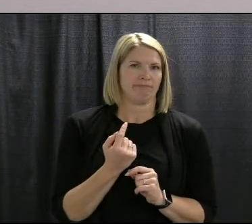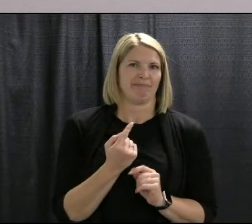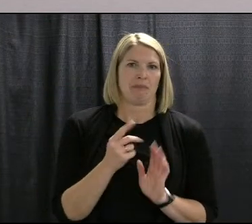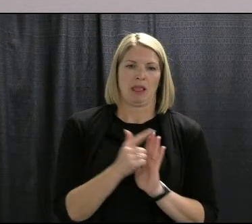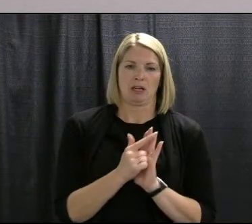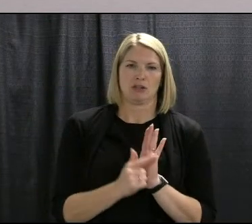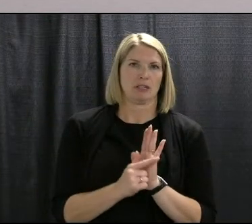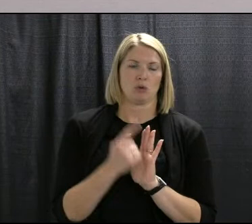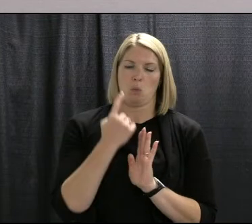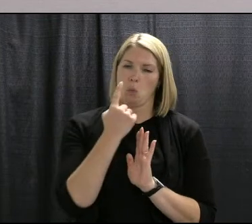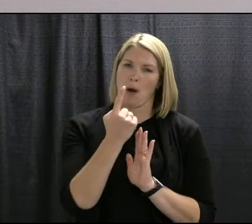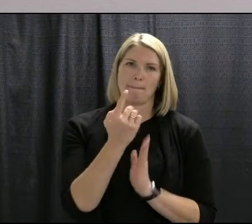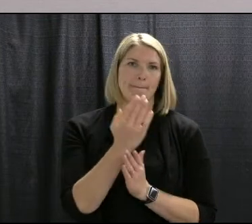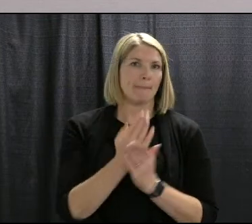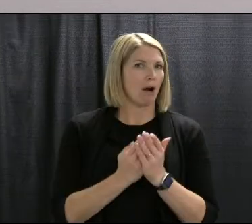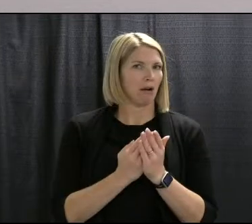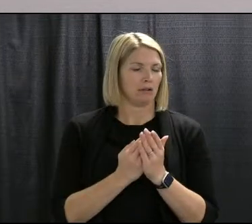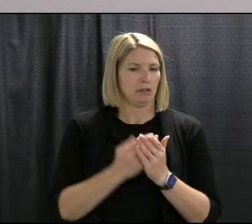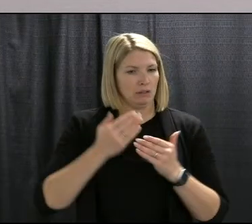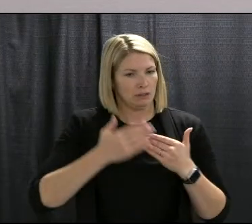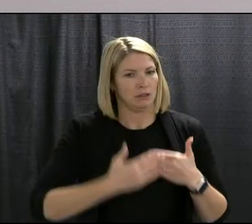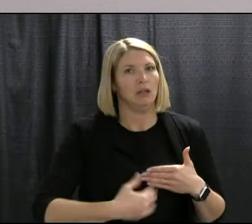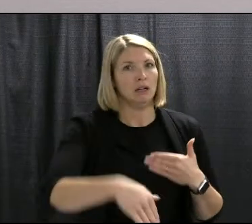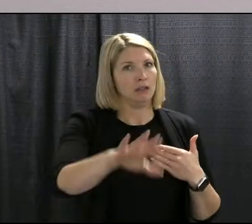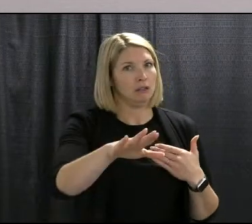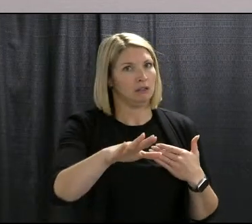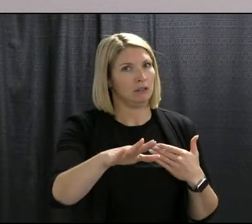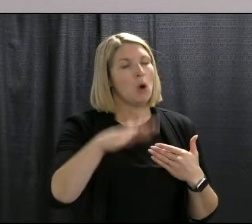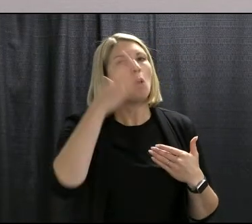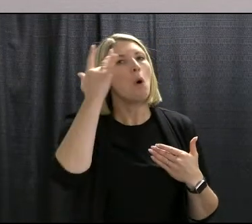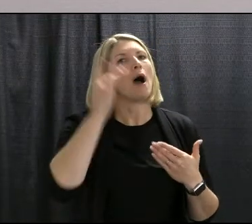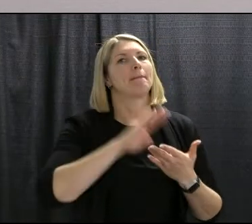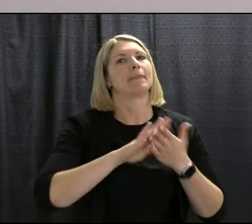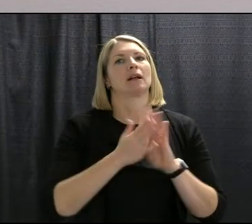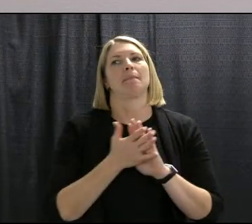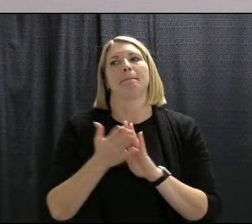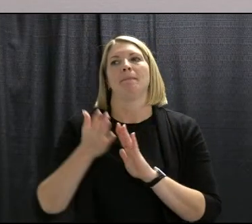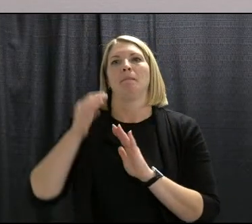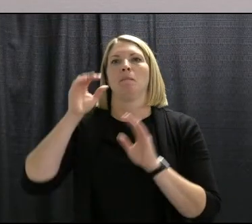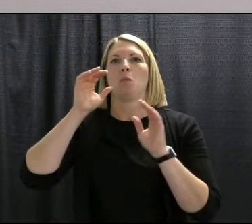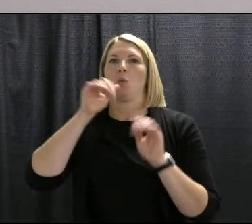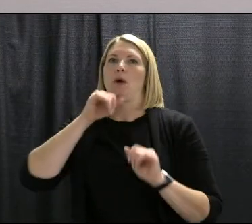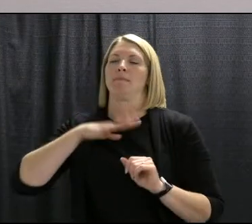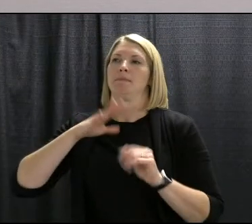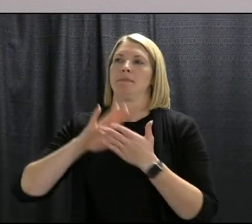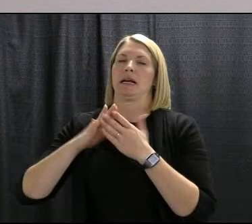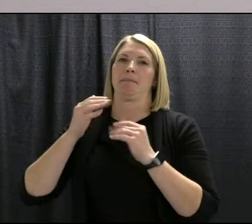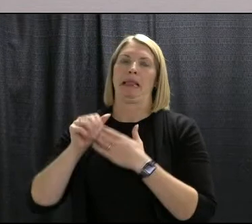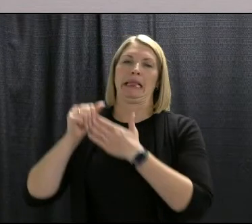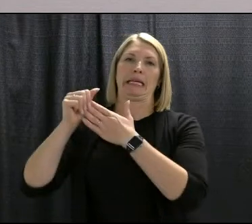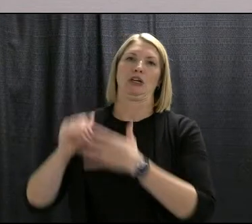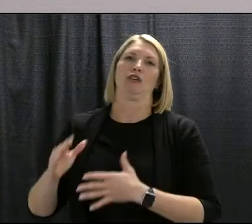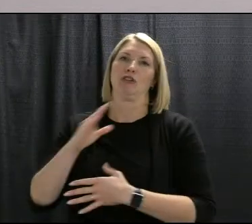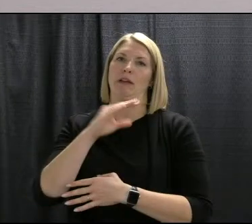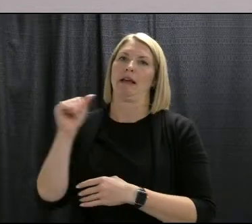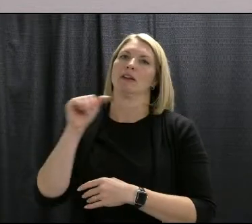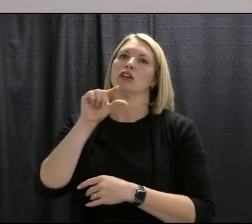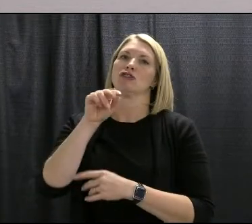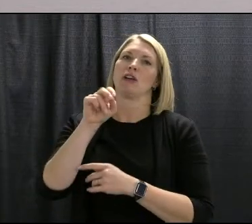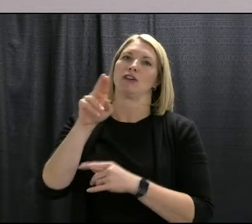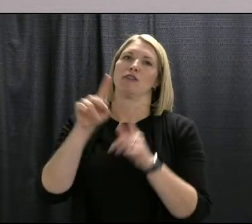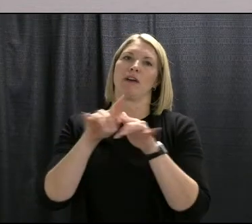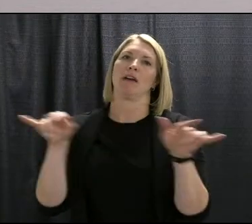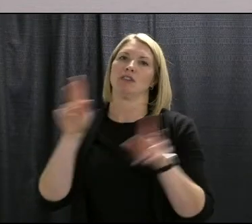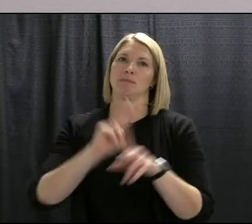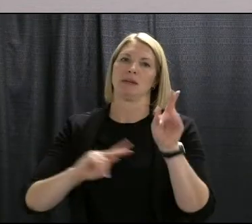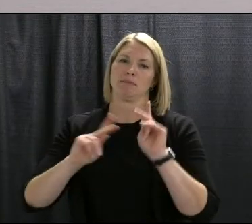to ensure both the leadership of women and gender diverse individuals